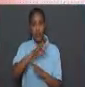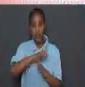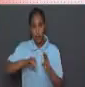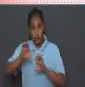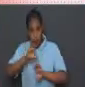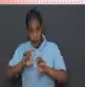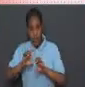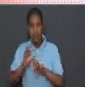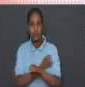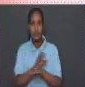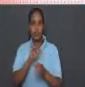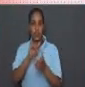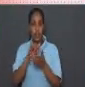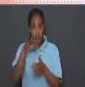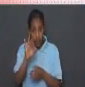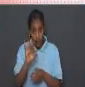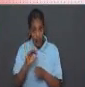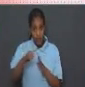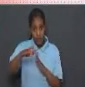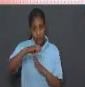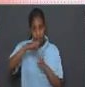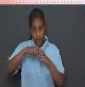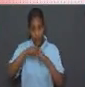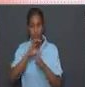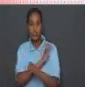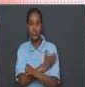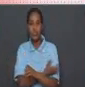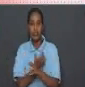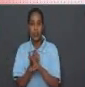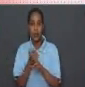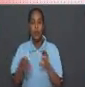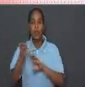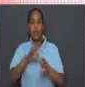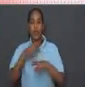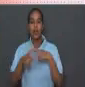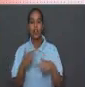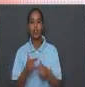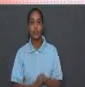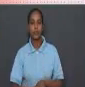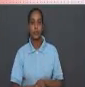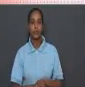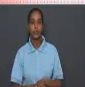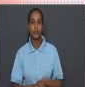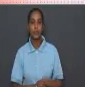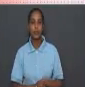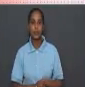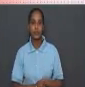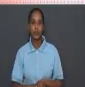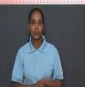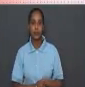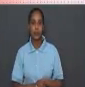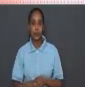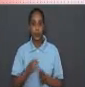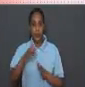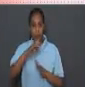is an electrochemical cell that gets electrical energy from chemical reactions.